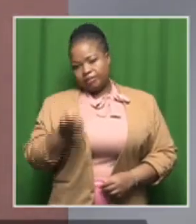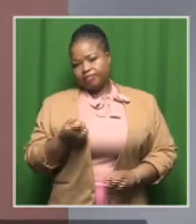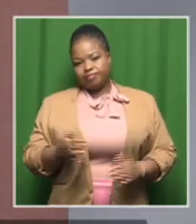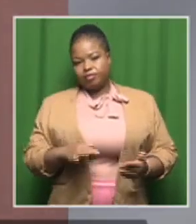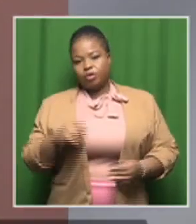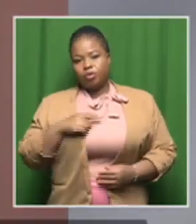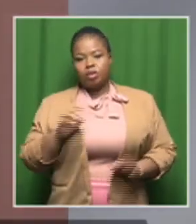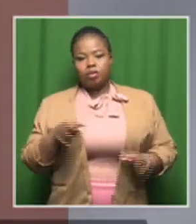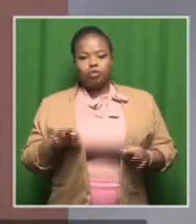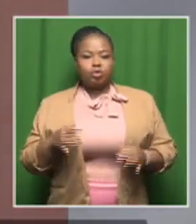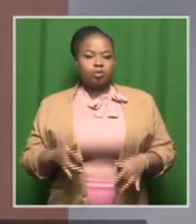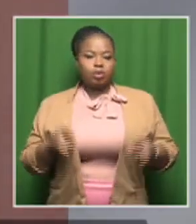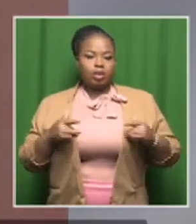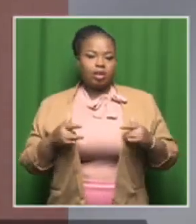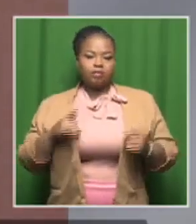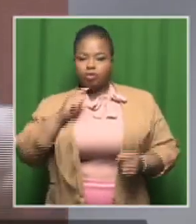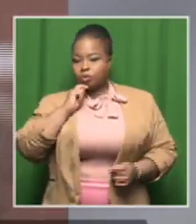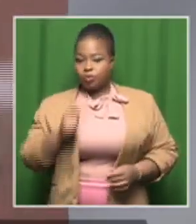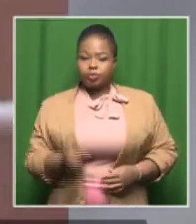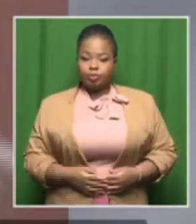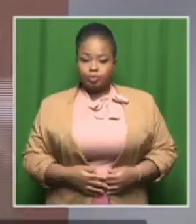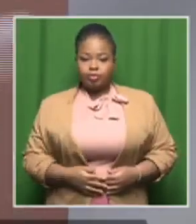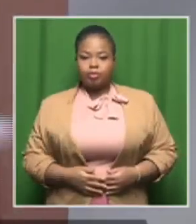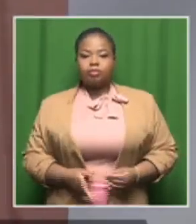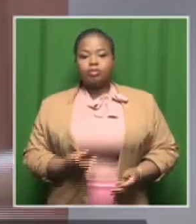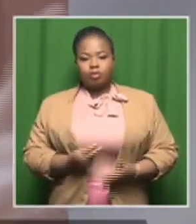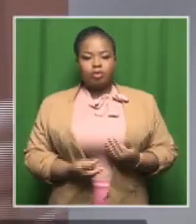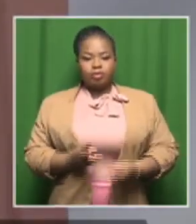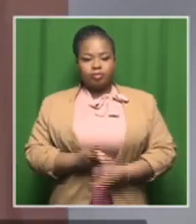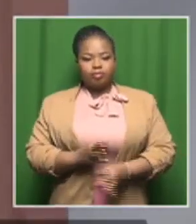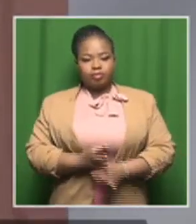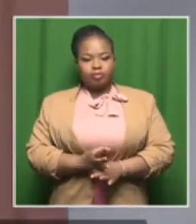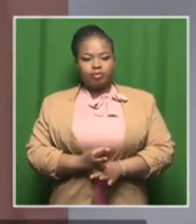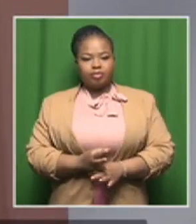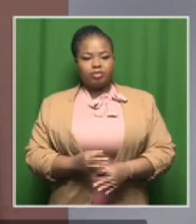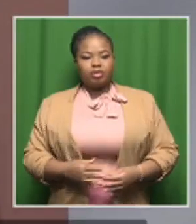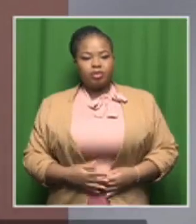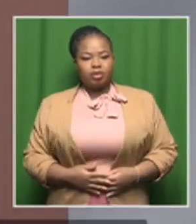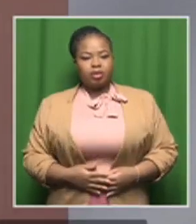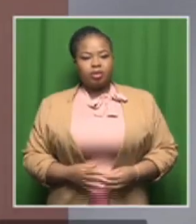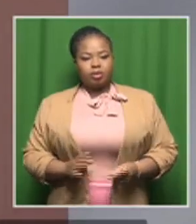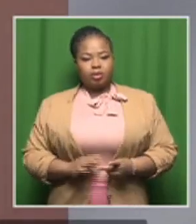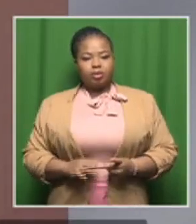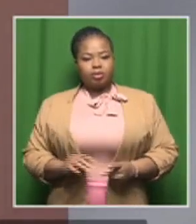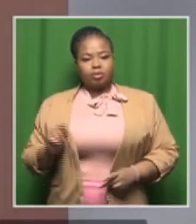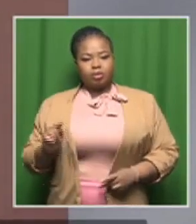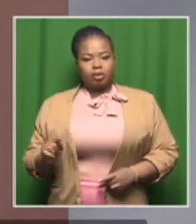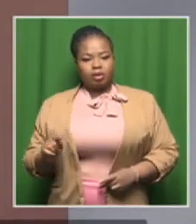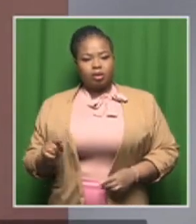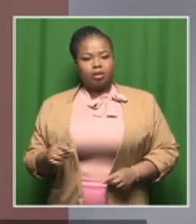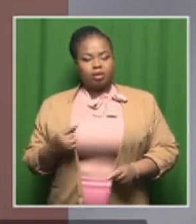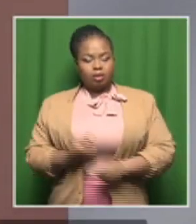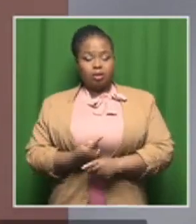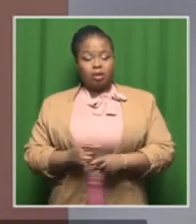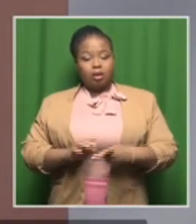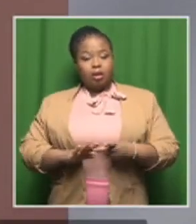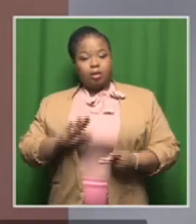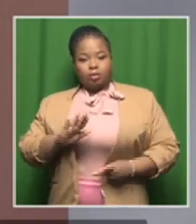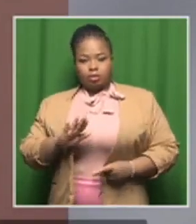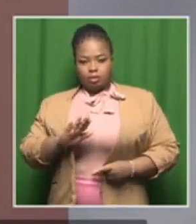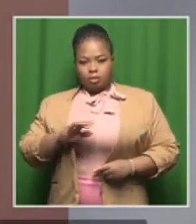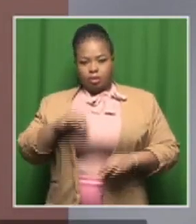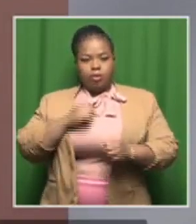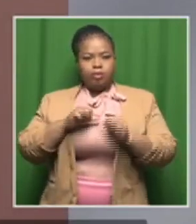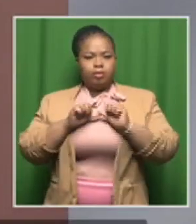his music was so alive. And both my parents were pianists. So there was constant piano playing, there's constant